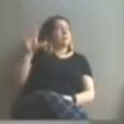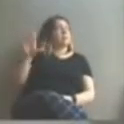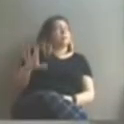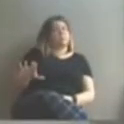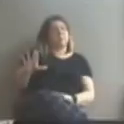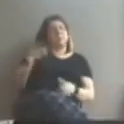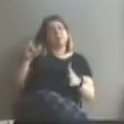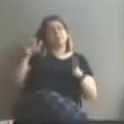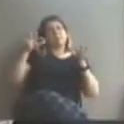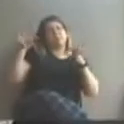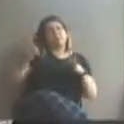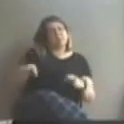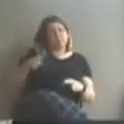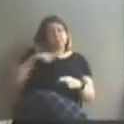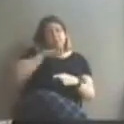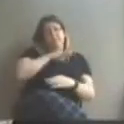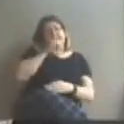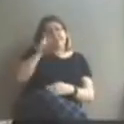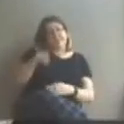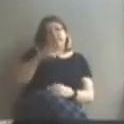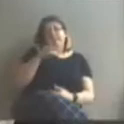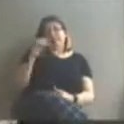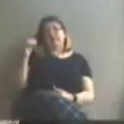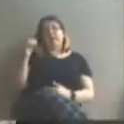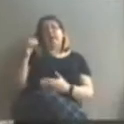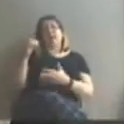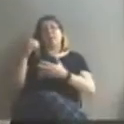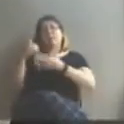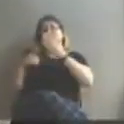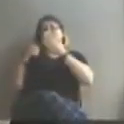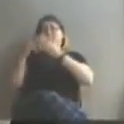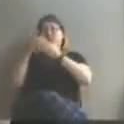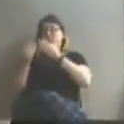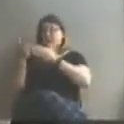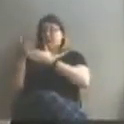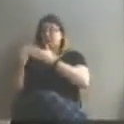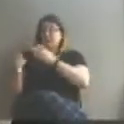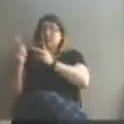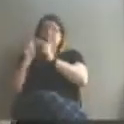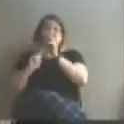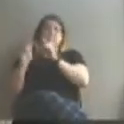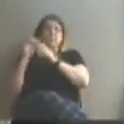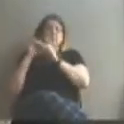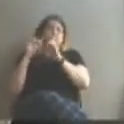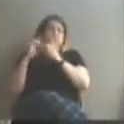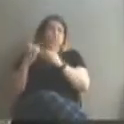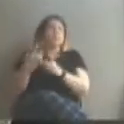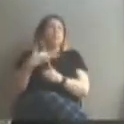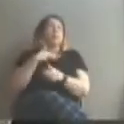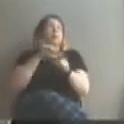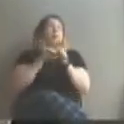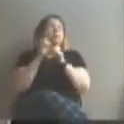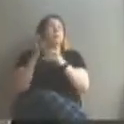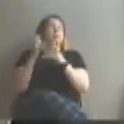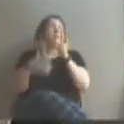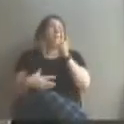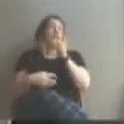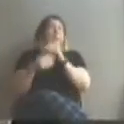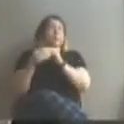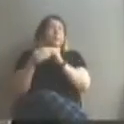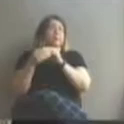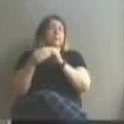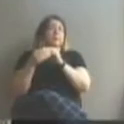of explaining it, the staffing needs and then the holes that are left of people within the district. I also just want to add that